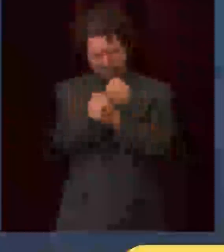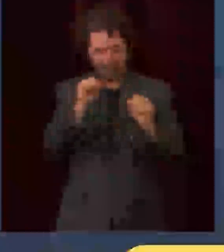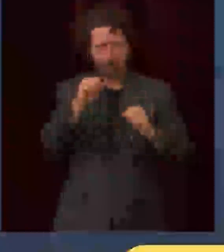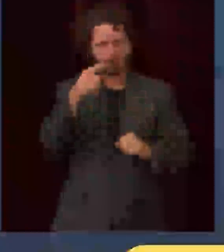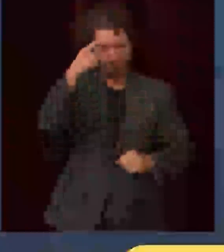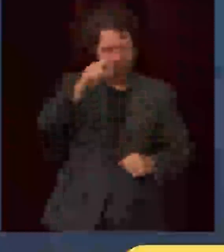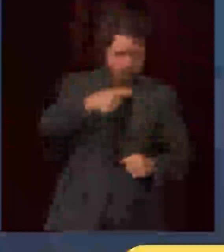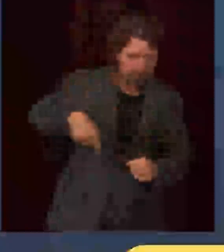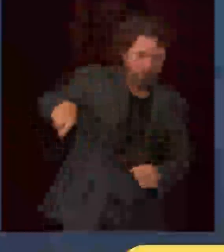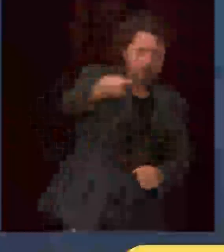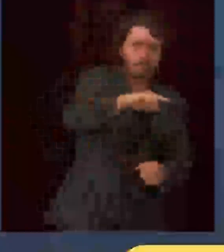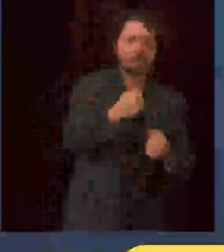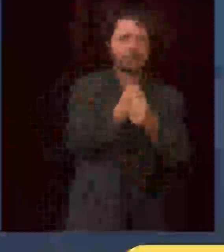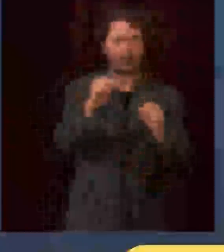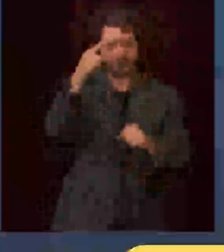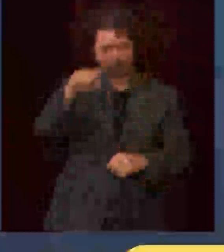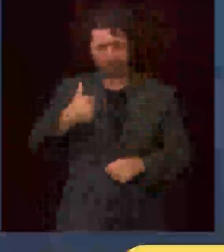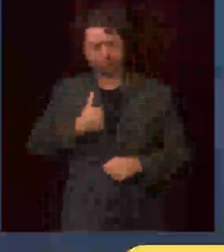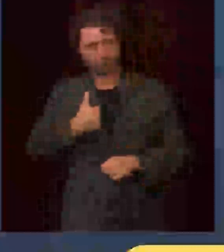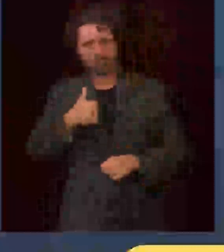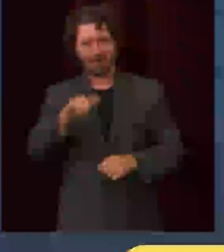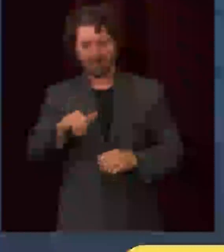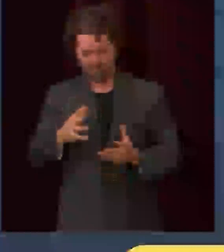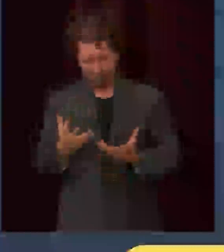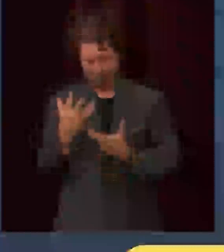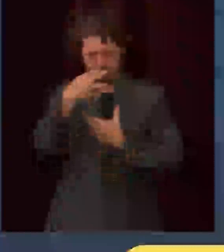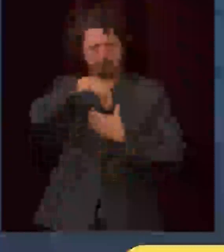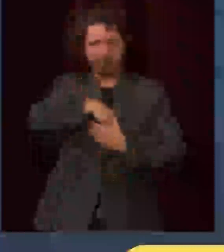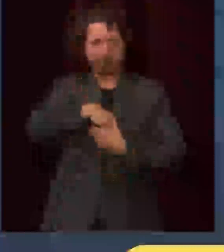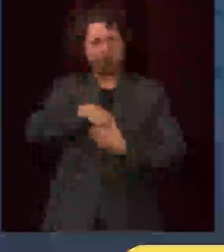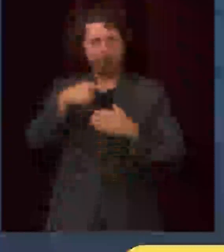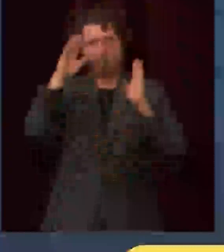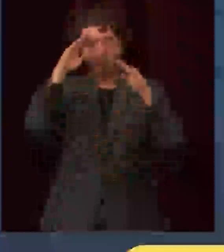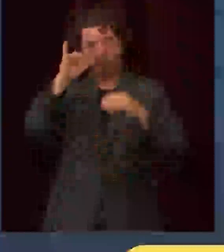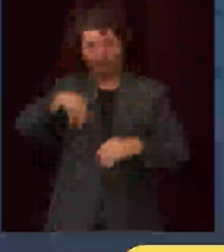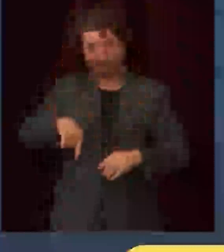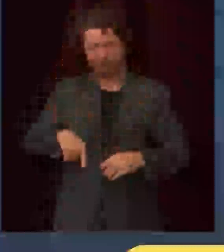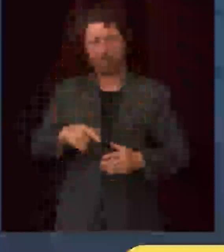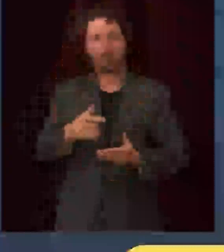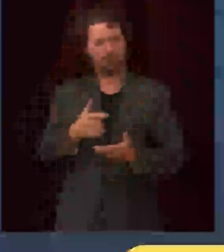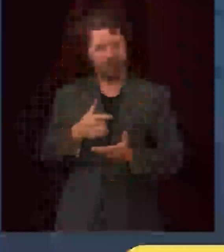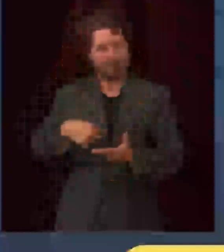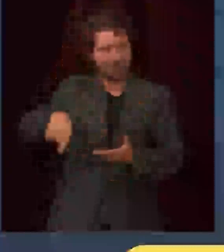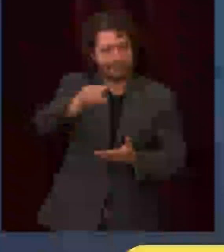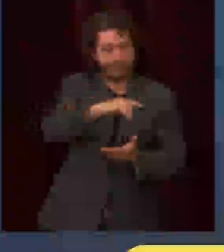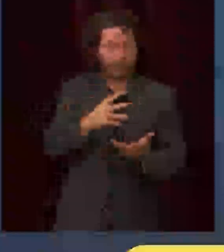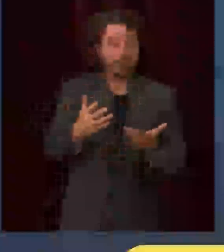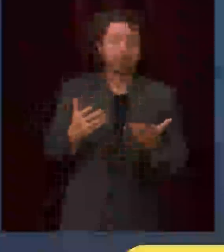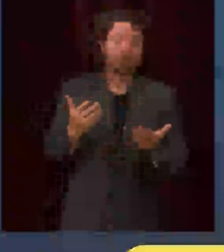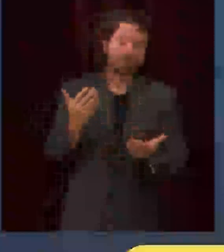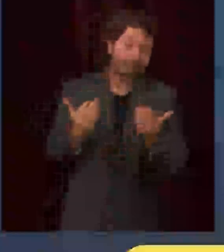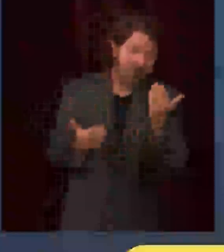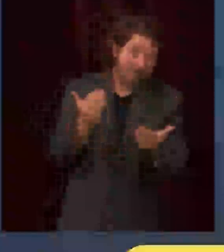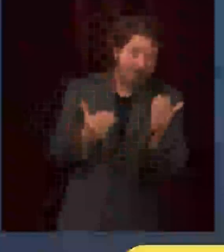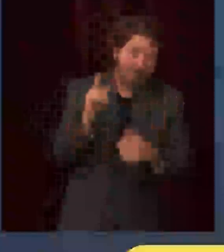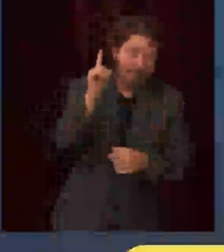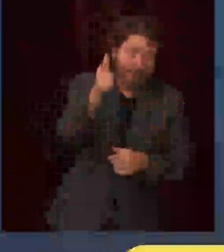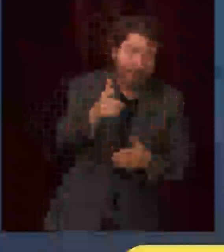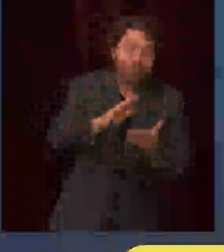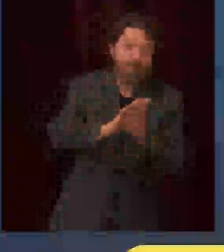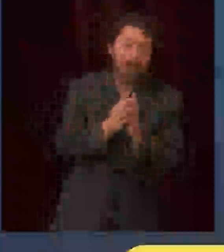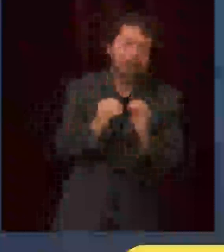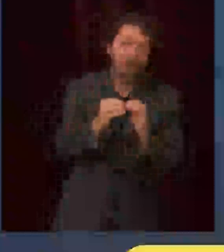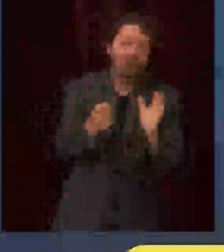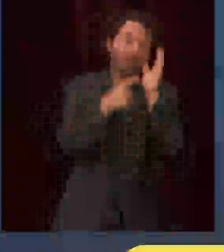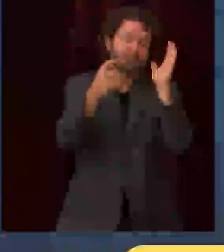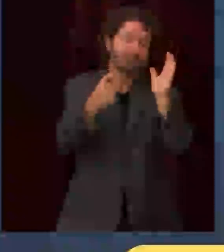case. Now, at a later date, it could be, we could try a different approach. But we've seen a lot of really good compliance. We hope that people will respond